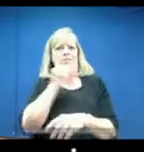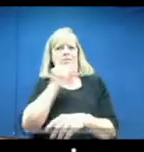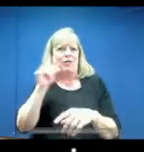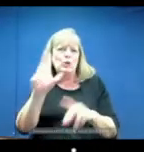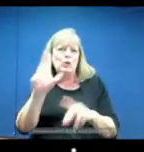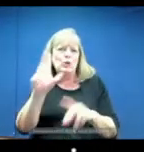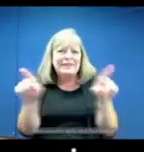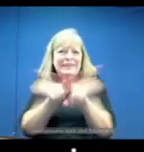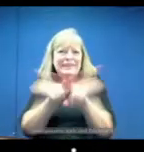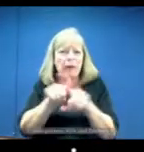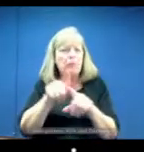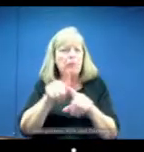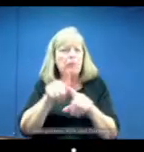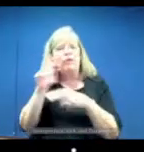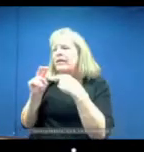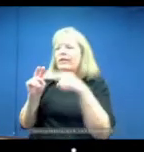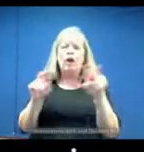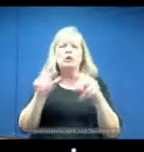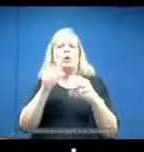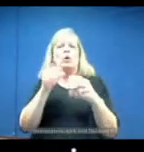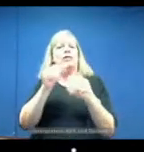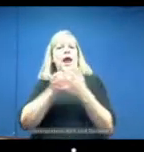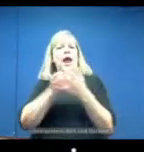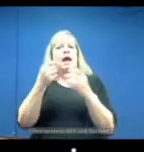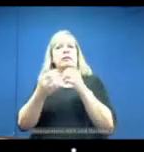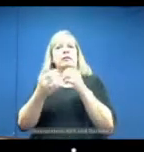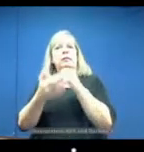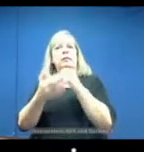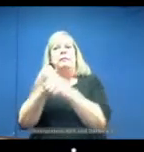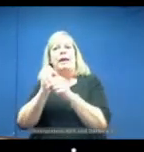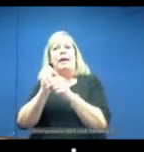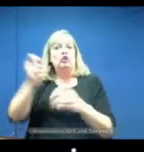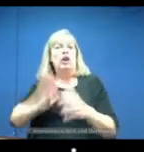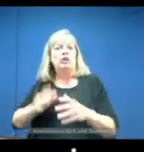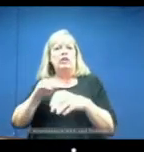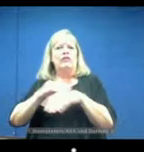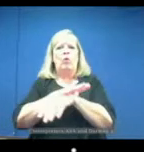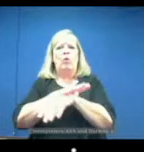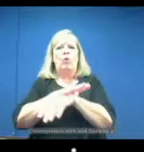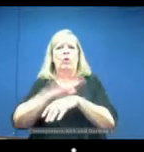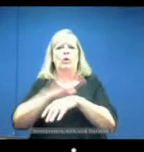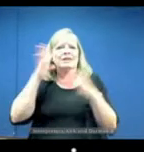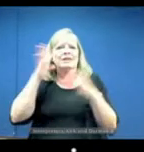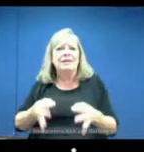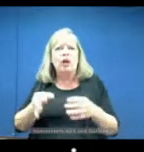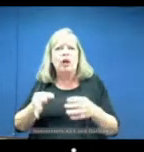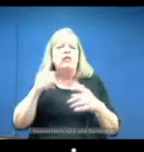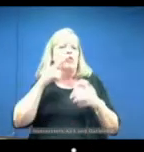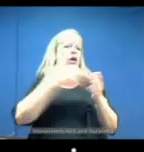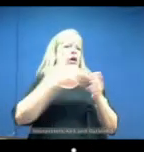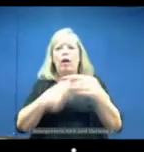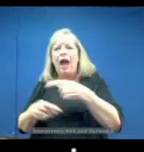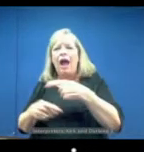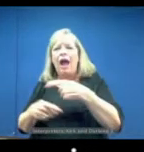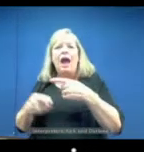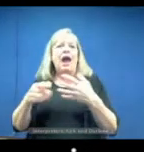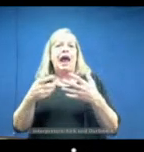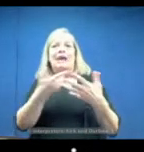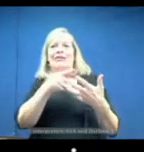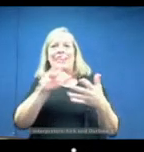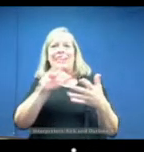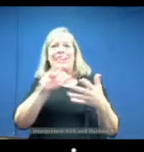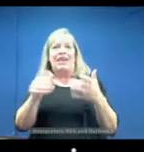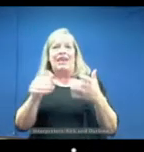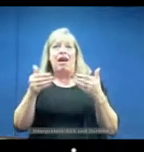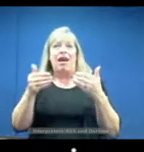bolster his decision against one of the parties. So at that point, he made his ruling. The interpreters couldn't stop and say, "No, judge, you got